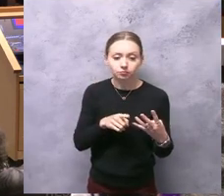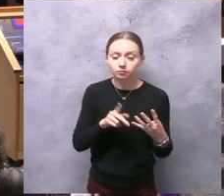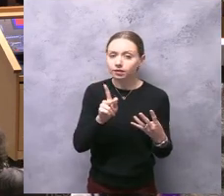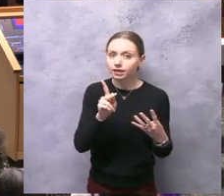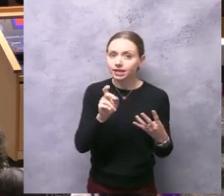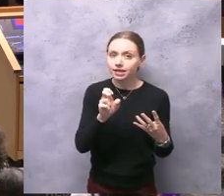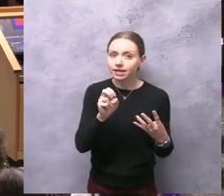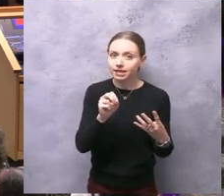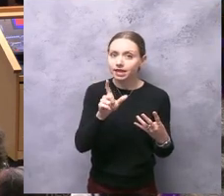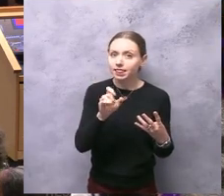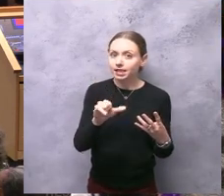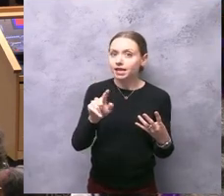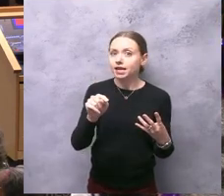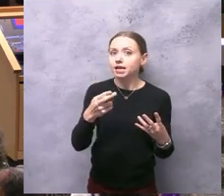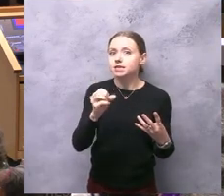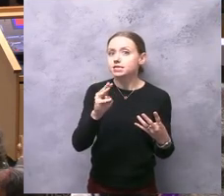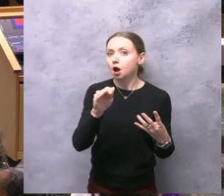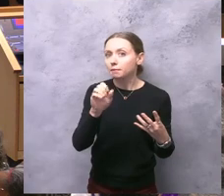Kenley Thomas,